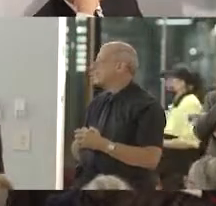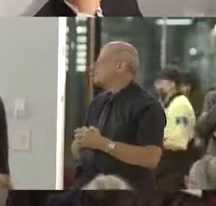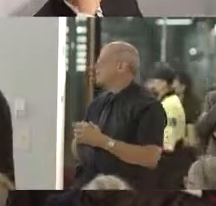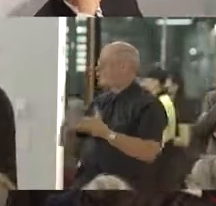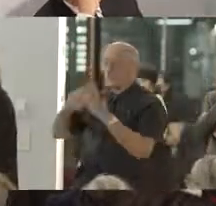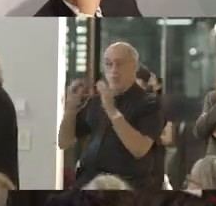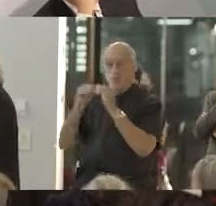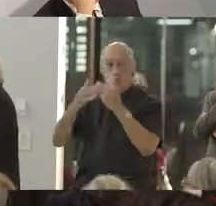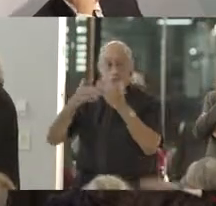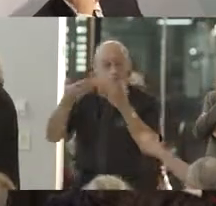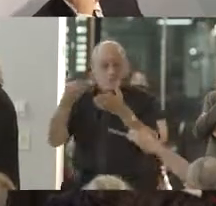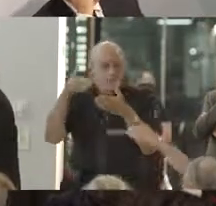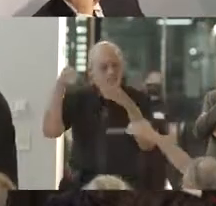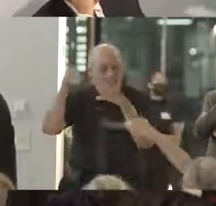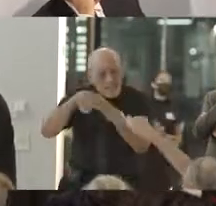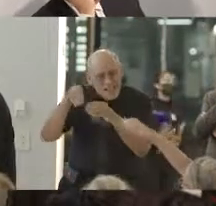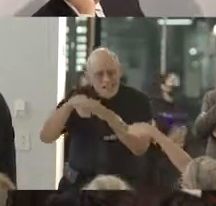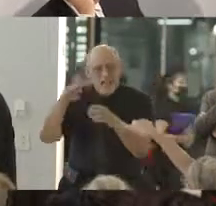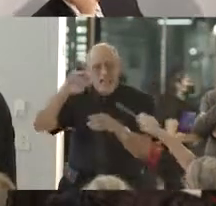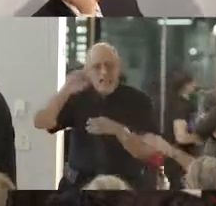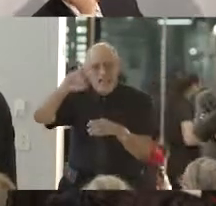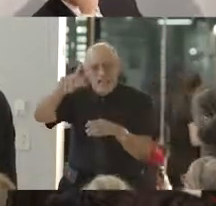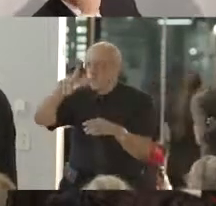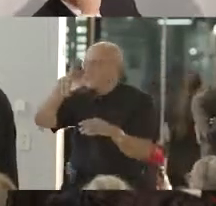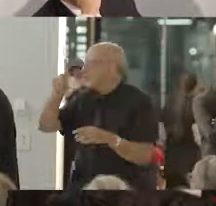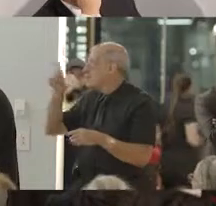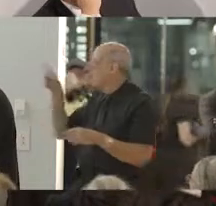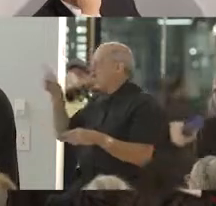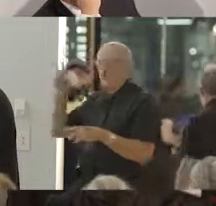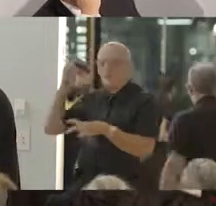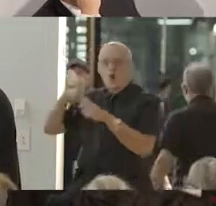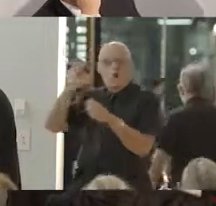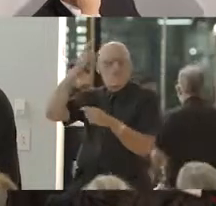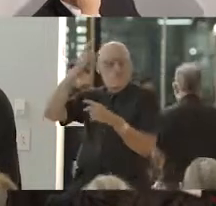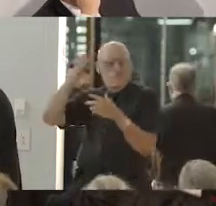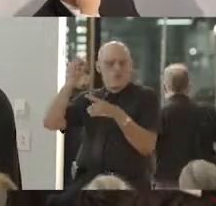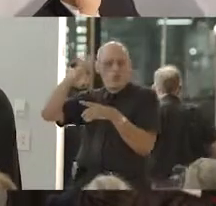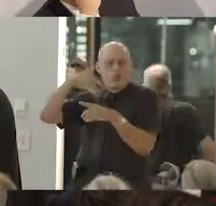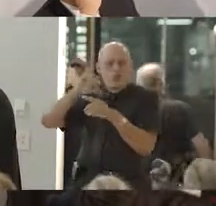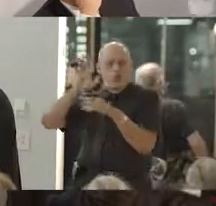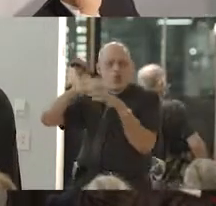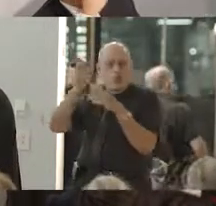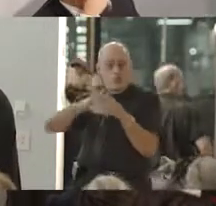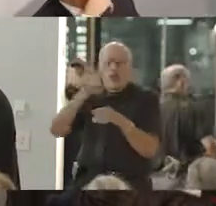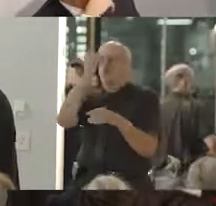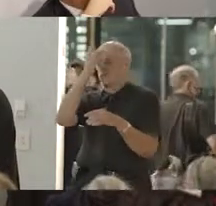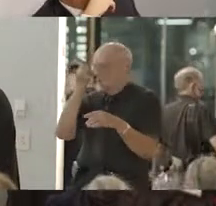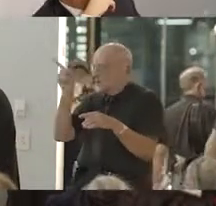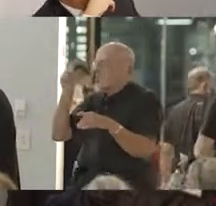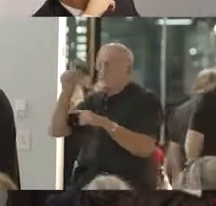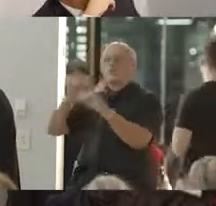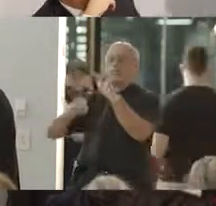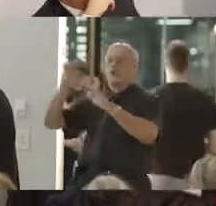Meaning further inland from this? I think the inland option. It's just hard to understand what this looks like on the ground. Yeah. I think we need to